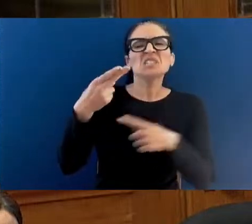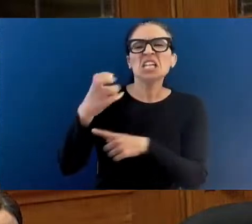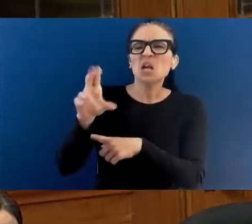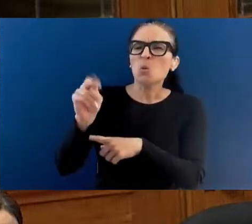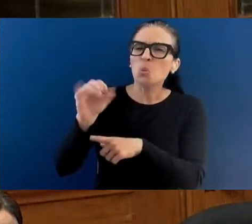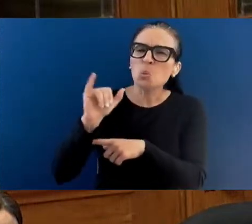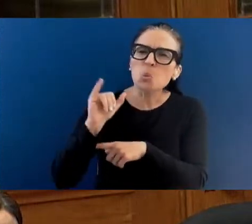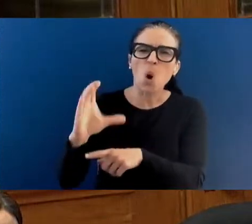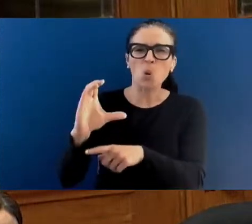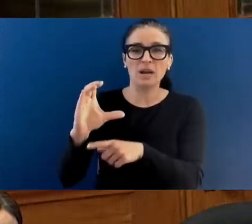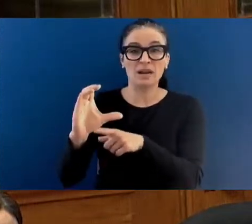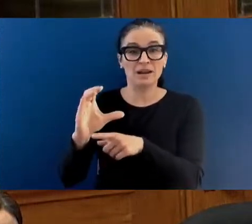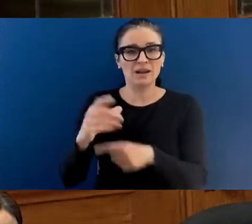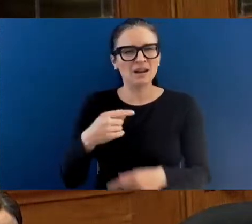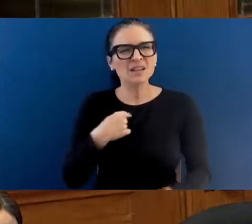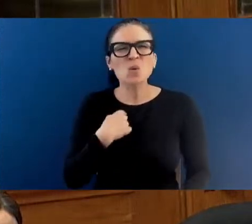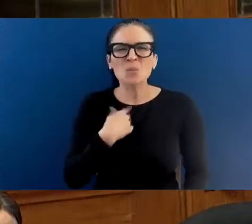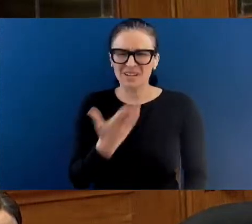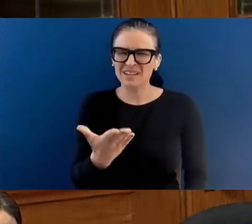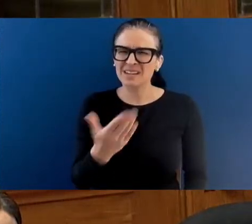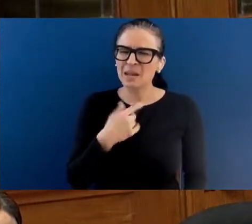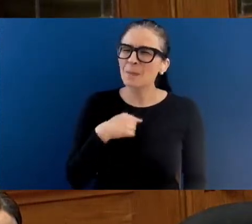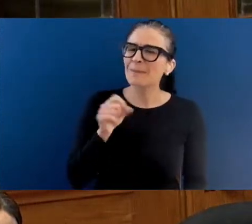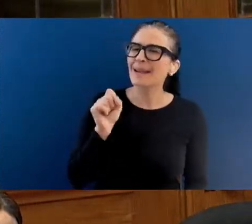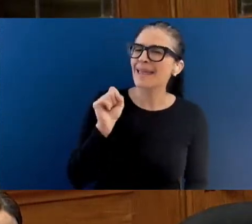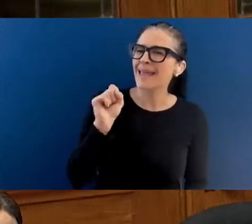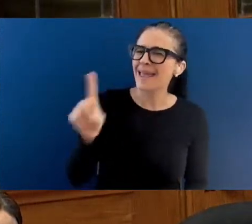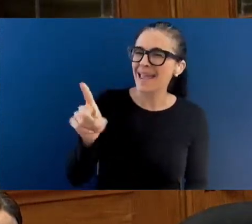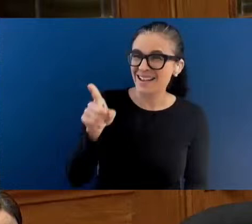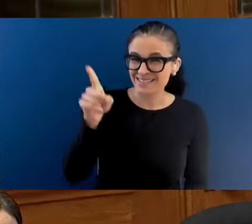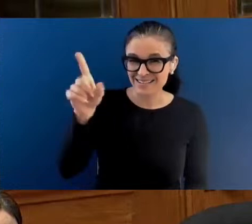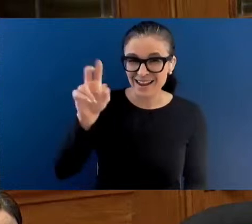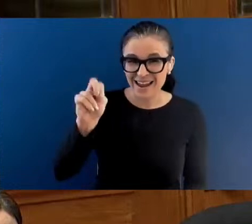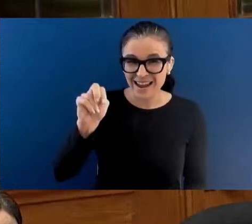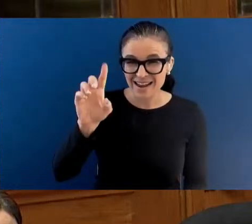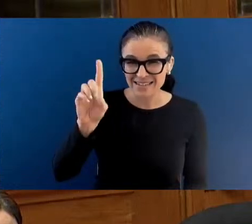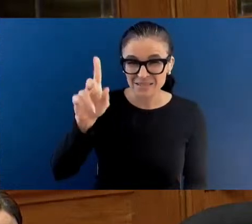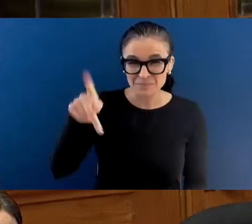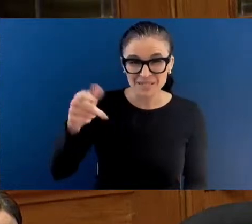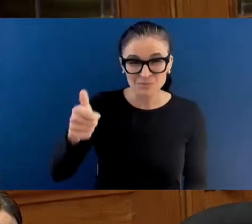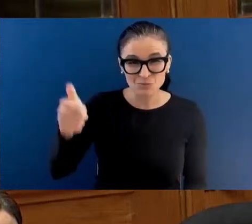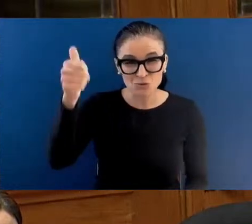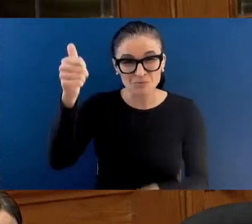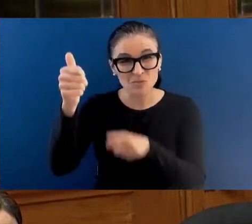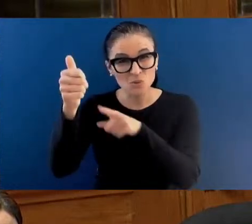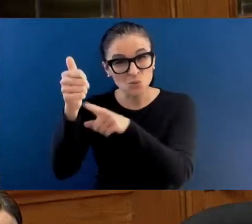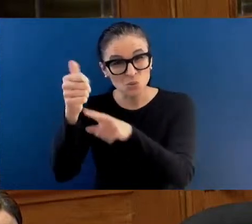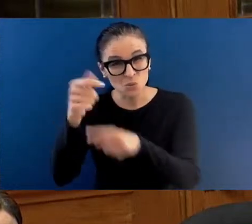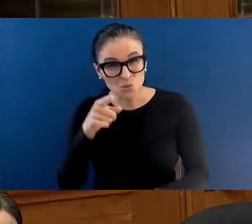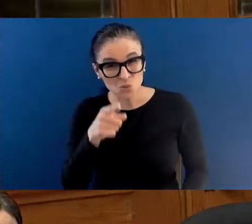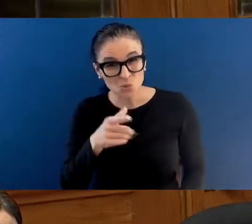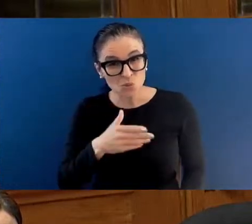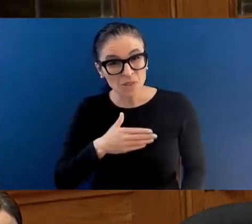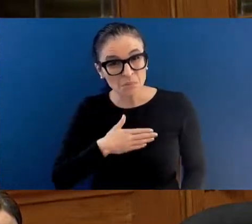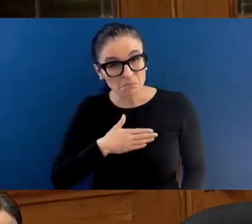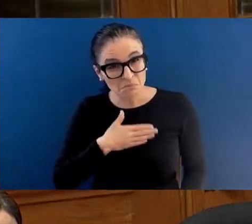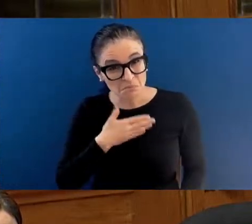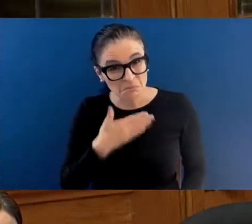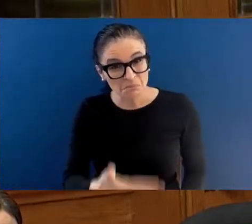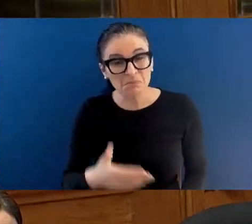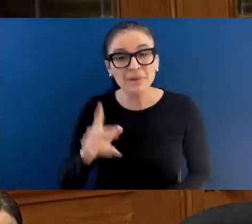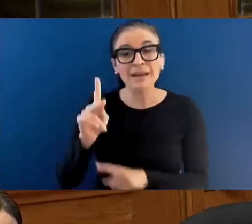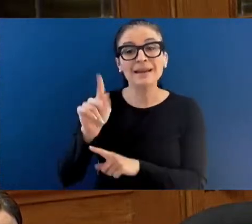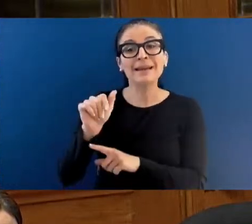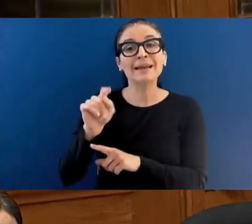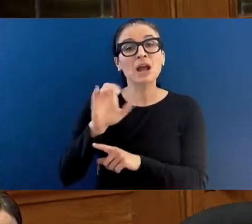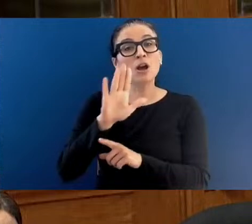The NDP Premier admits that Kate's speech is hateful, but what does he